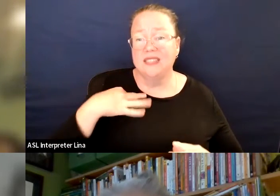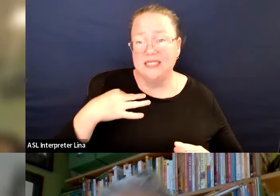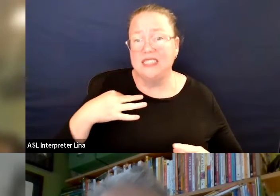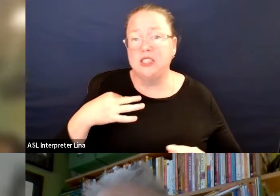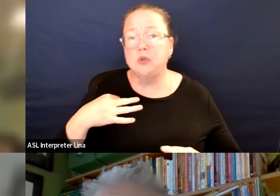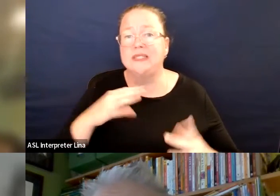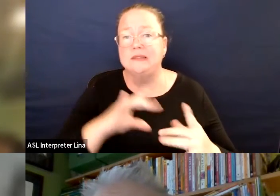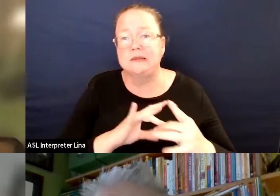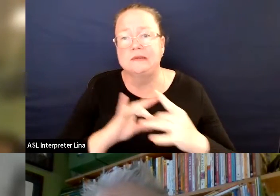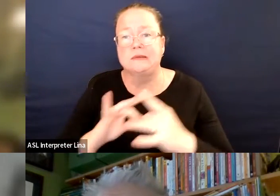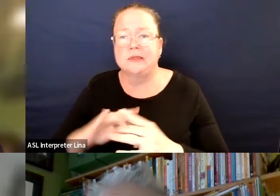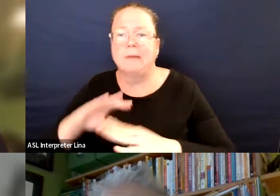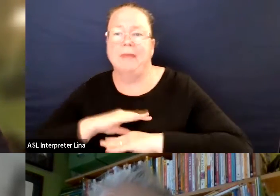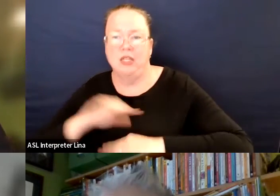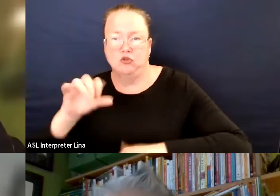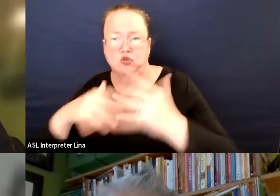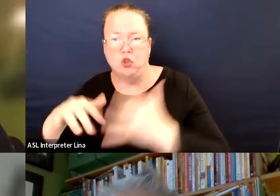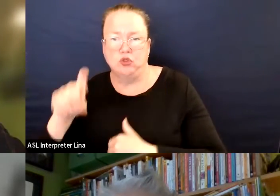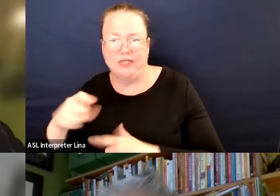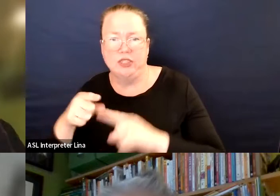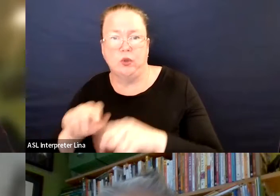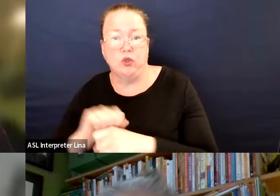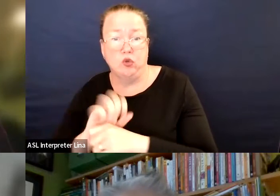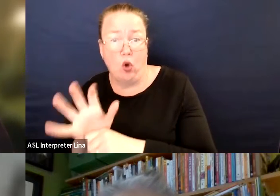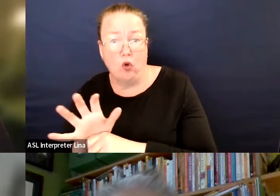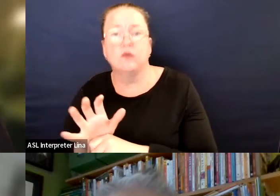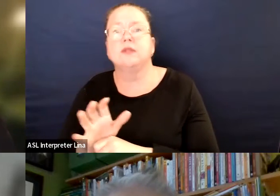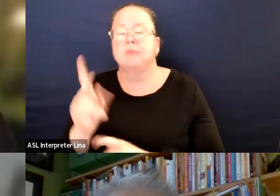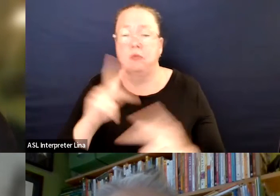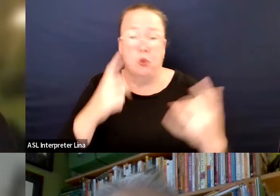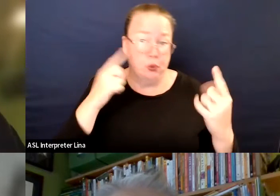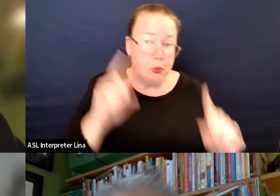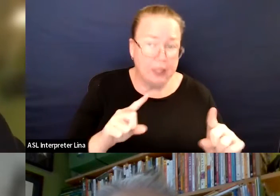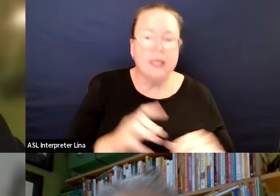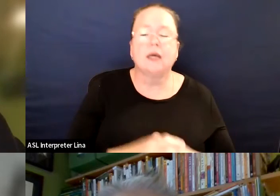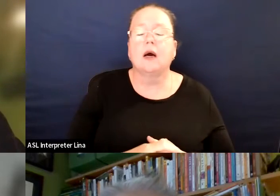meet social needs during COVID. And I see some folks agreeing with that.